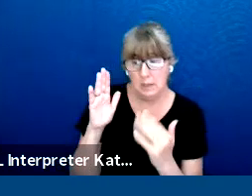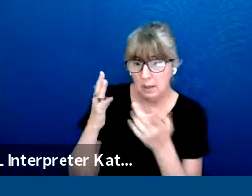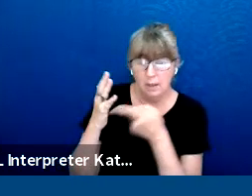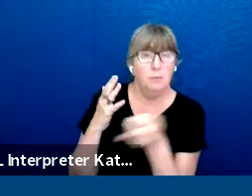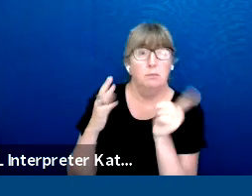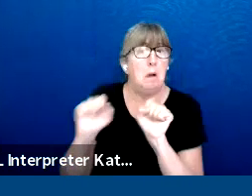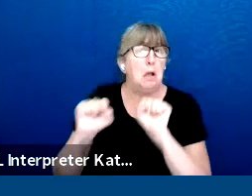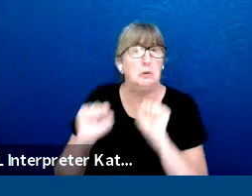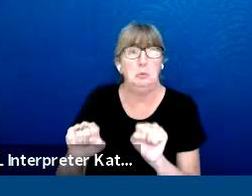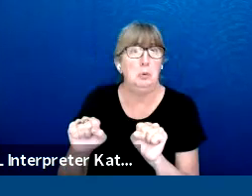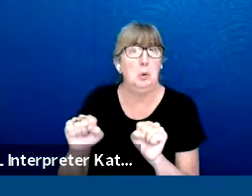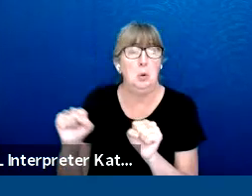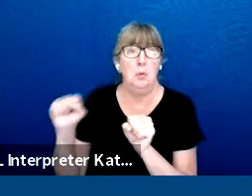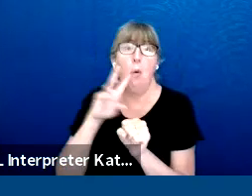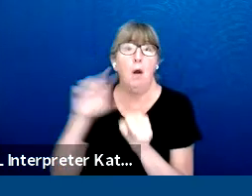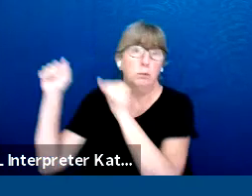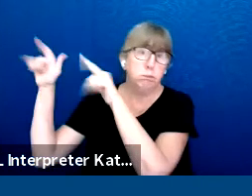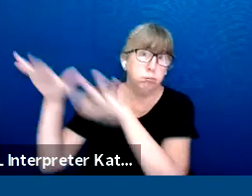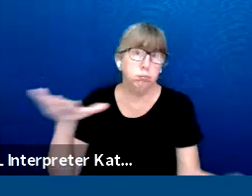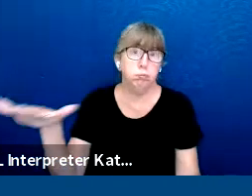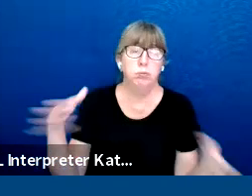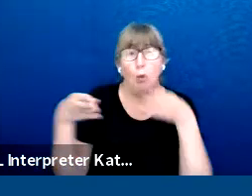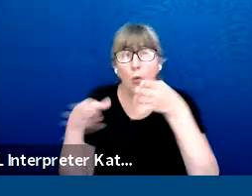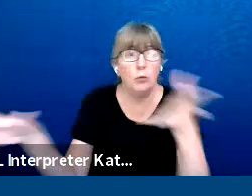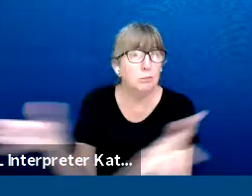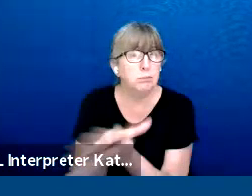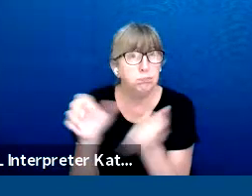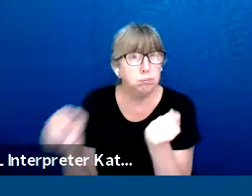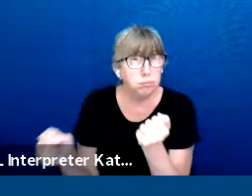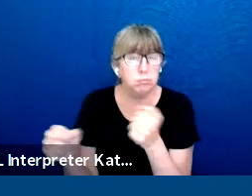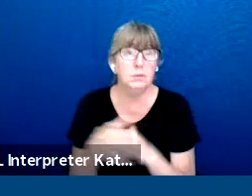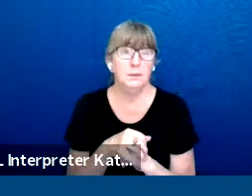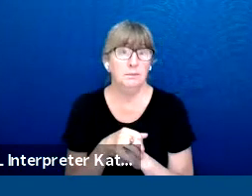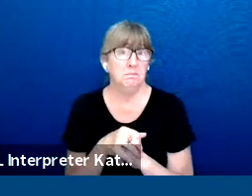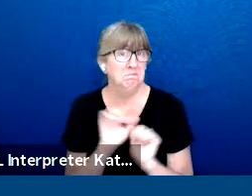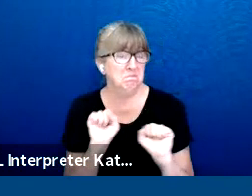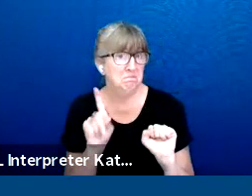rural roads in the mountains along braided streams?